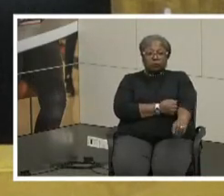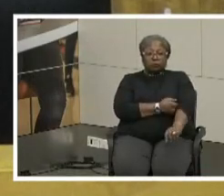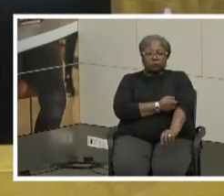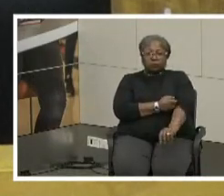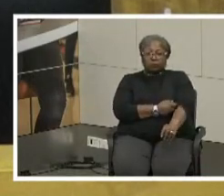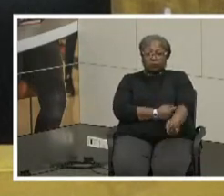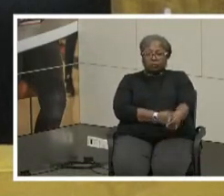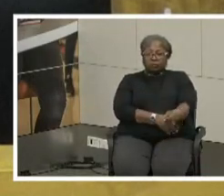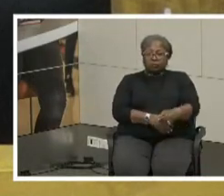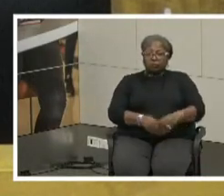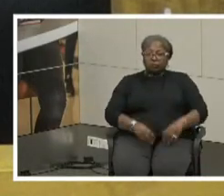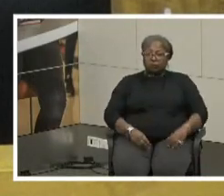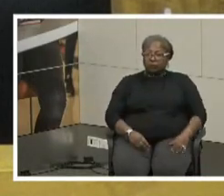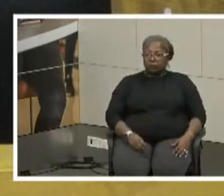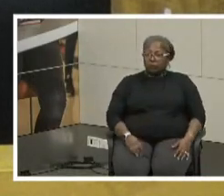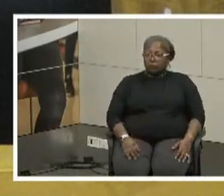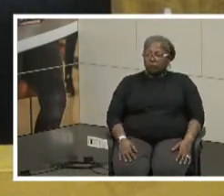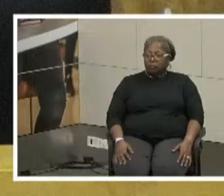right